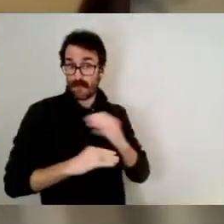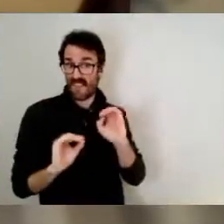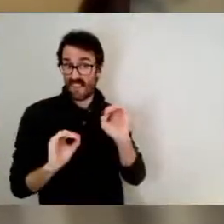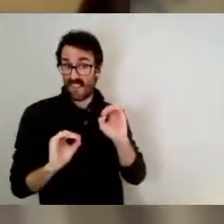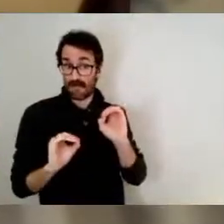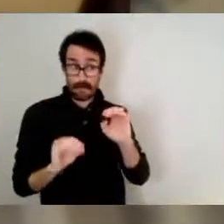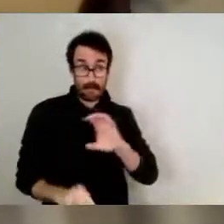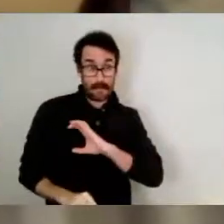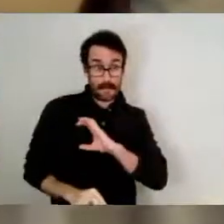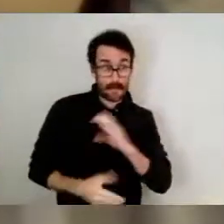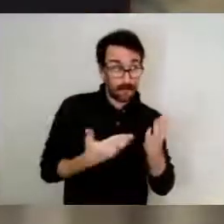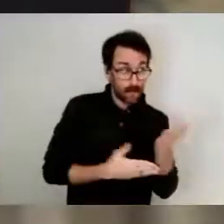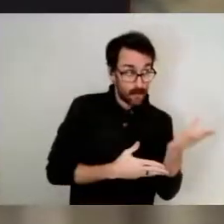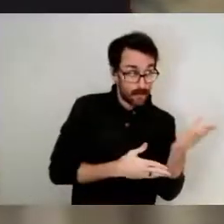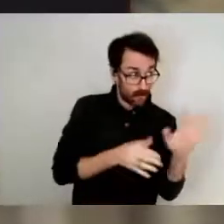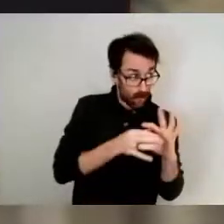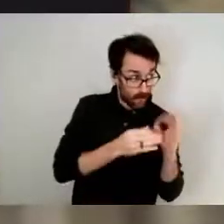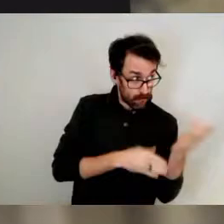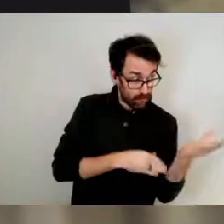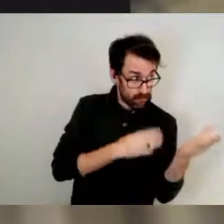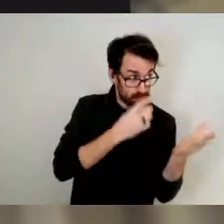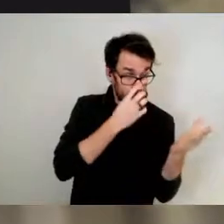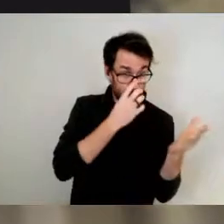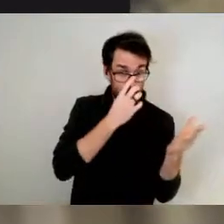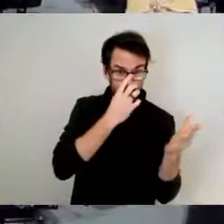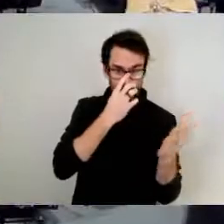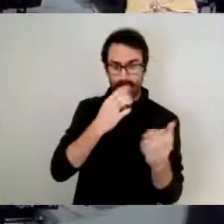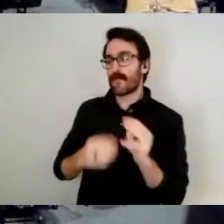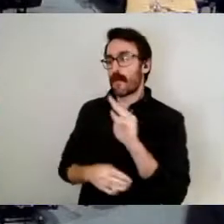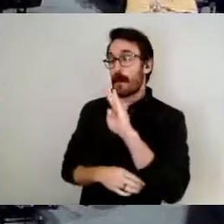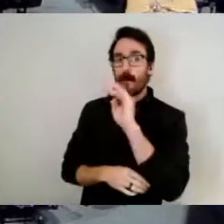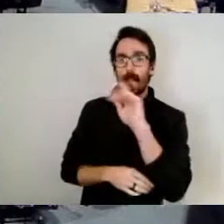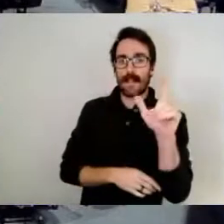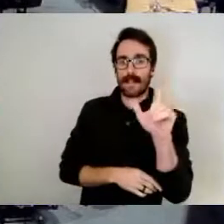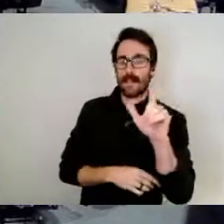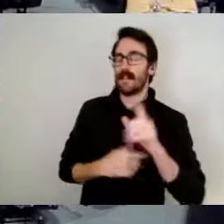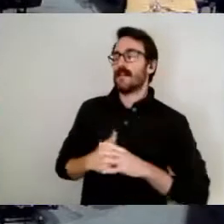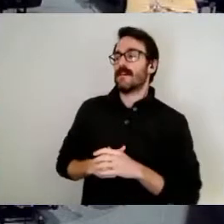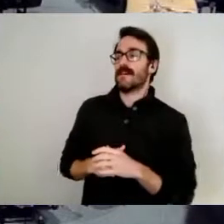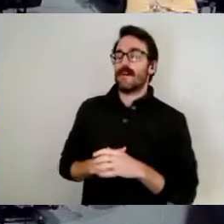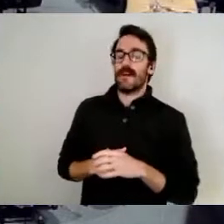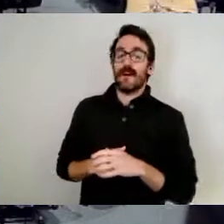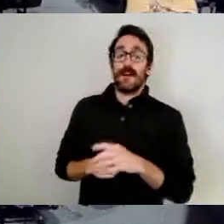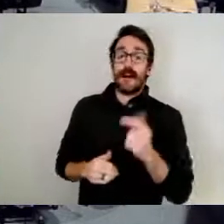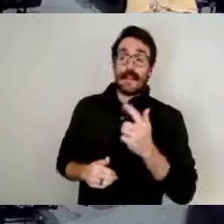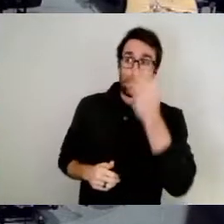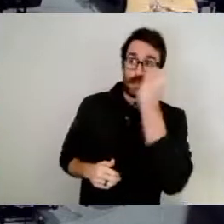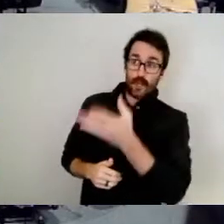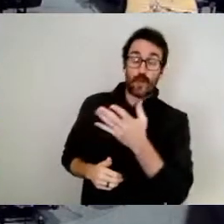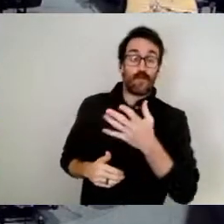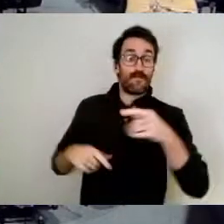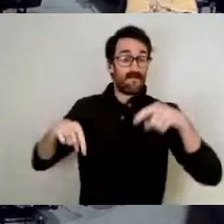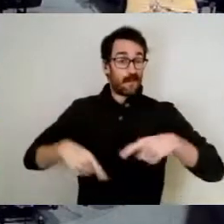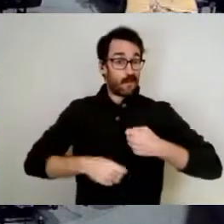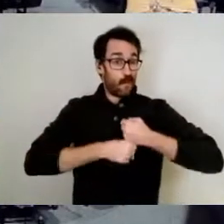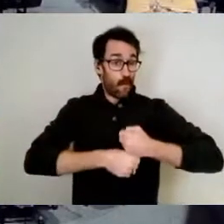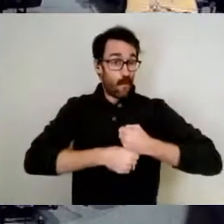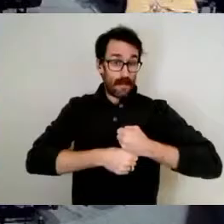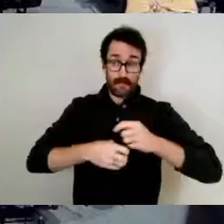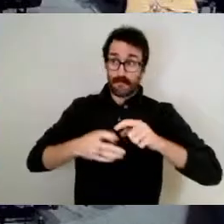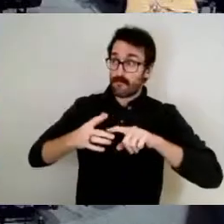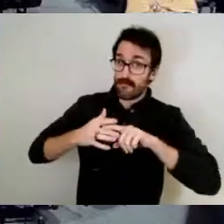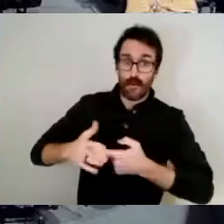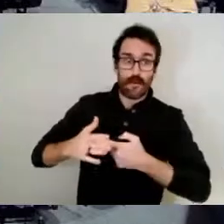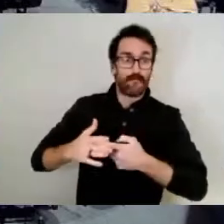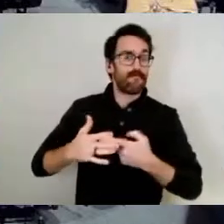deputy. Sure. And I guess I'm not even sure how to ask this because it seems kind of ridiculous. But I mean, the protesters have